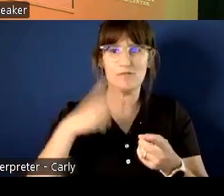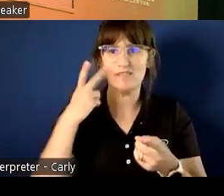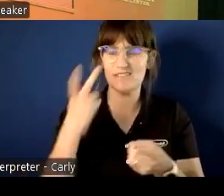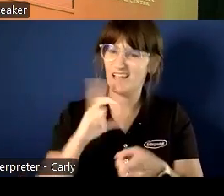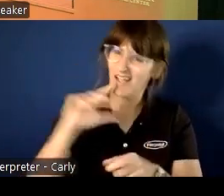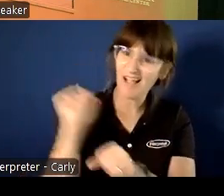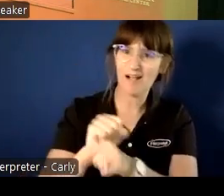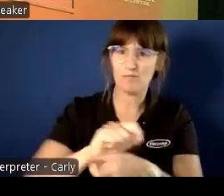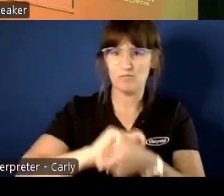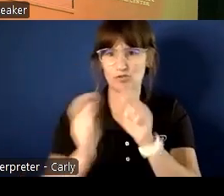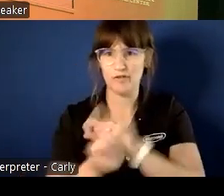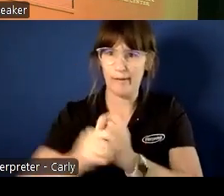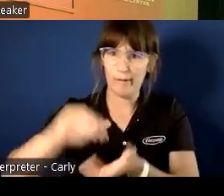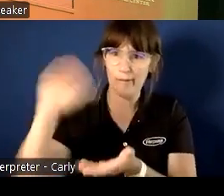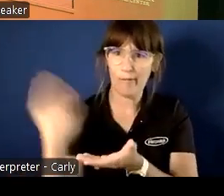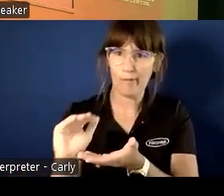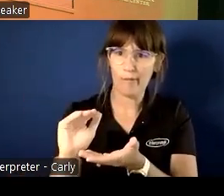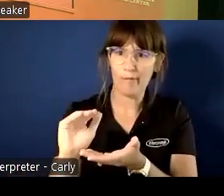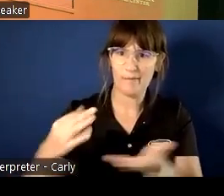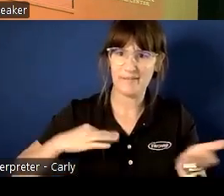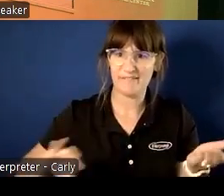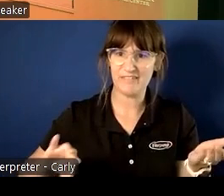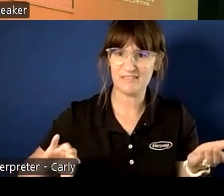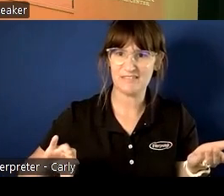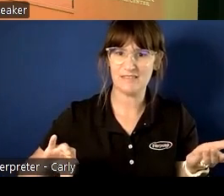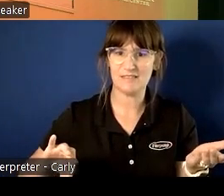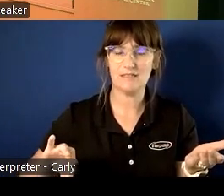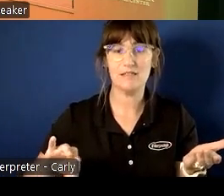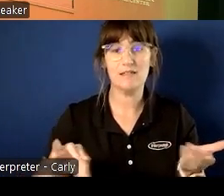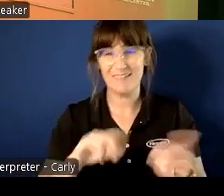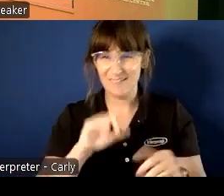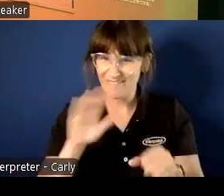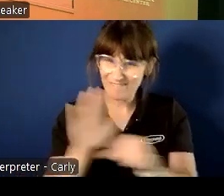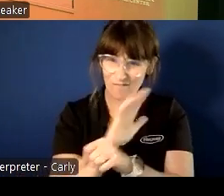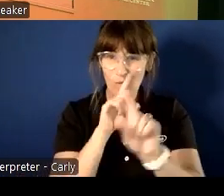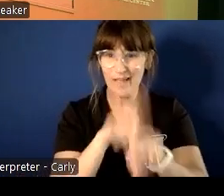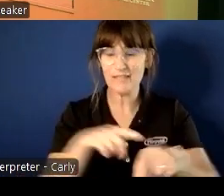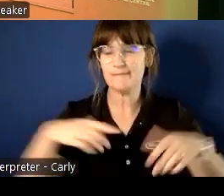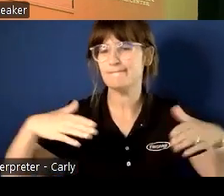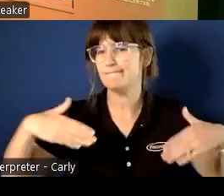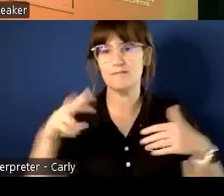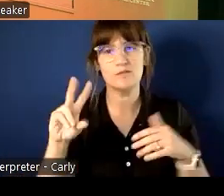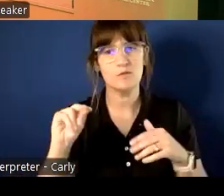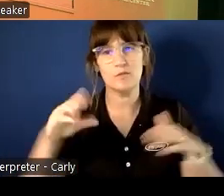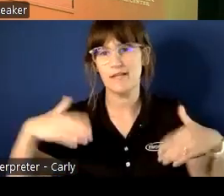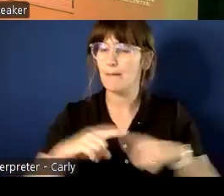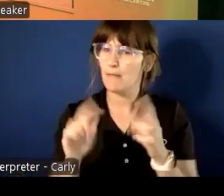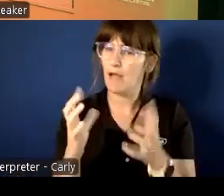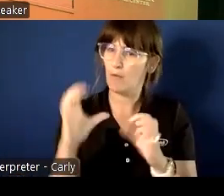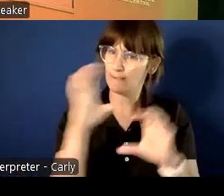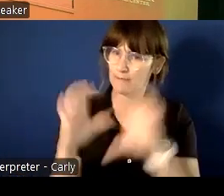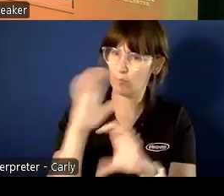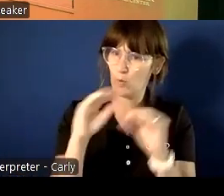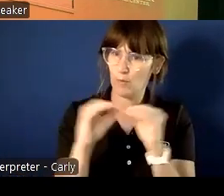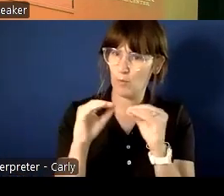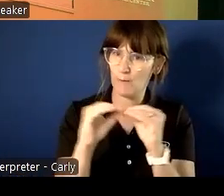that's another question that I don't fully address this, but I would like to explore. But I show a little bit of the data that